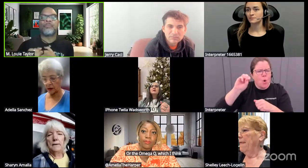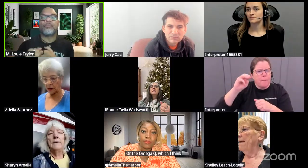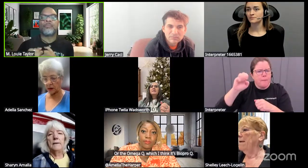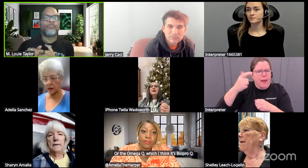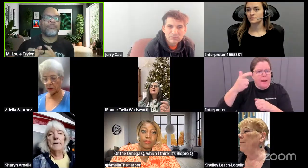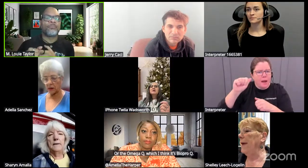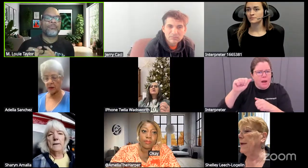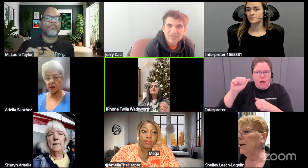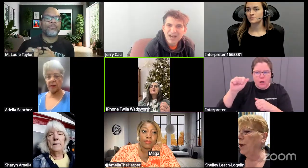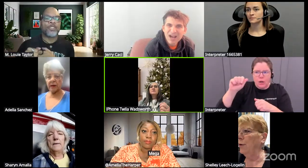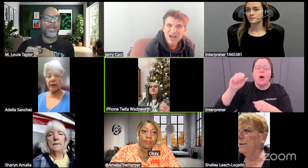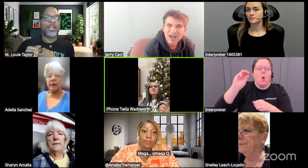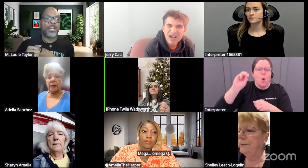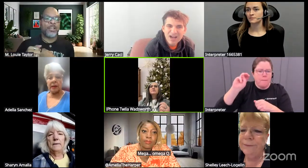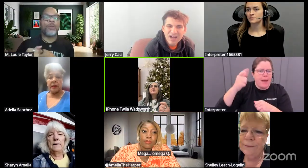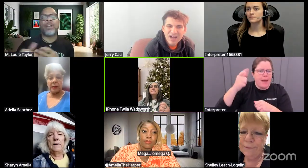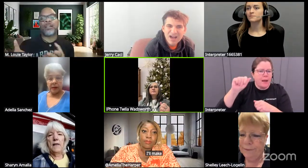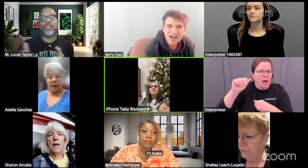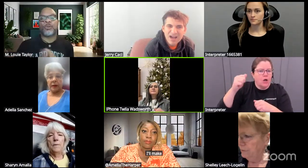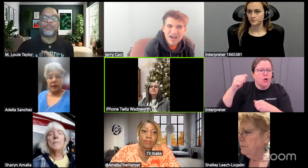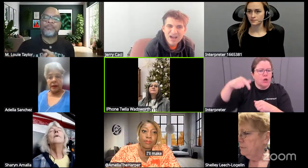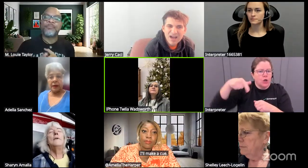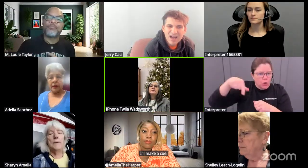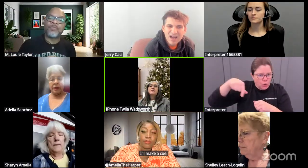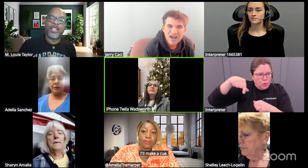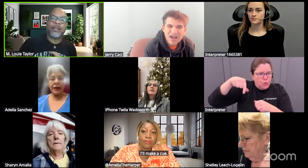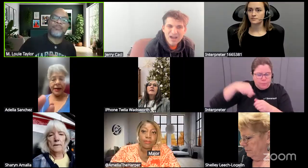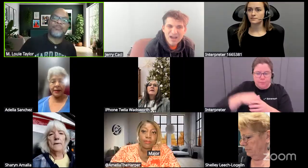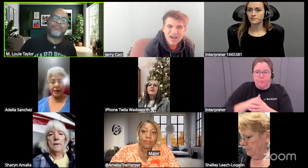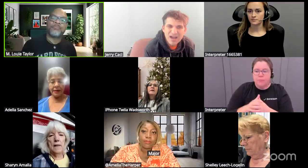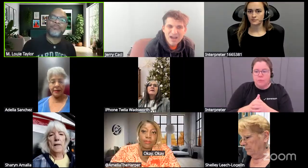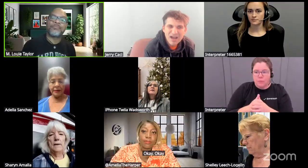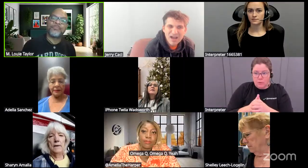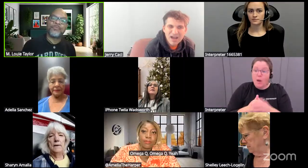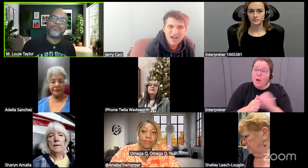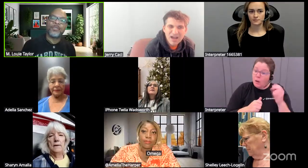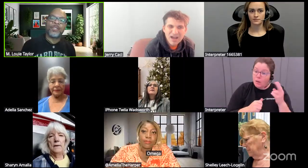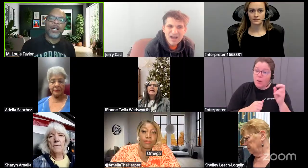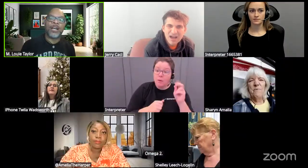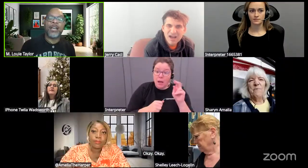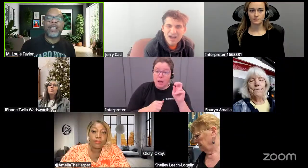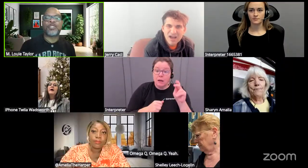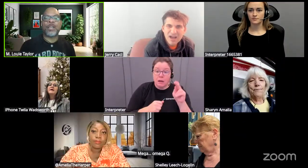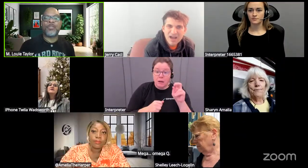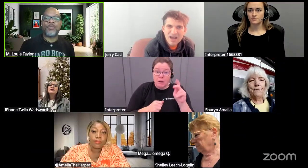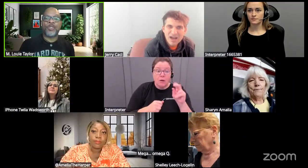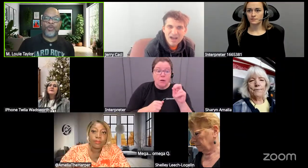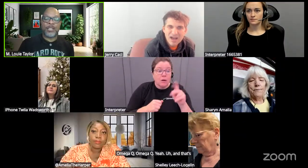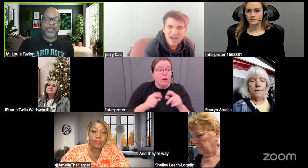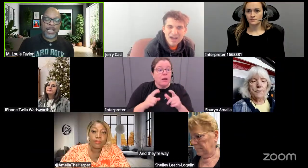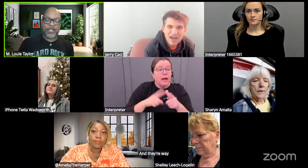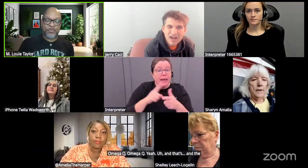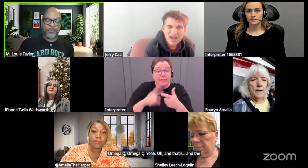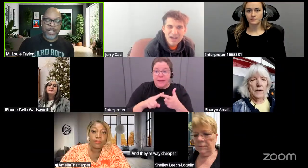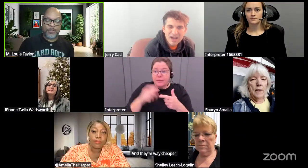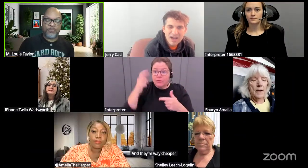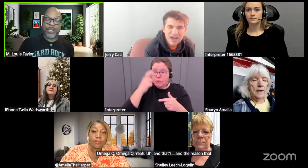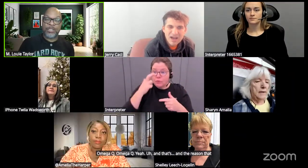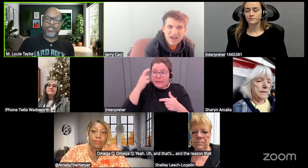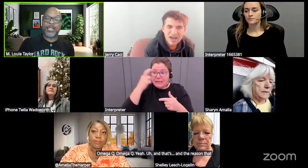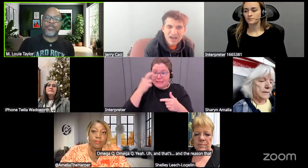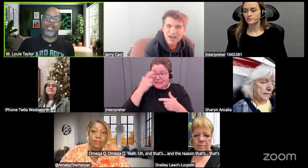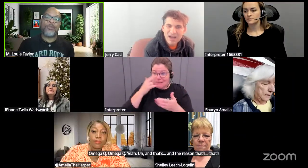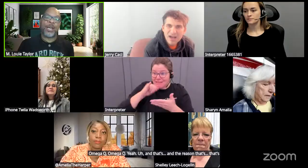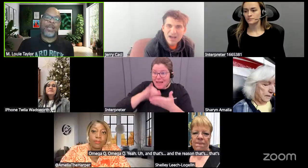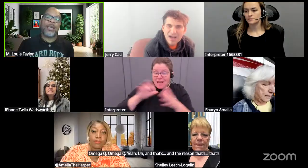Omega I'll make Q. it you. Omega Q, Omega Omega Q. Q. Yeah. Okay. Omega Q. And they're And way the cheaper. reason that's